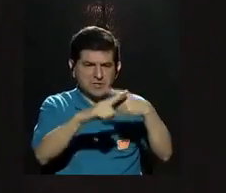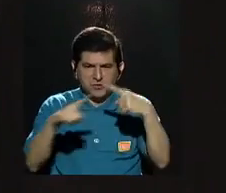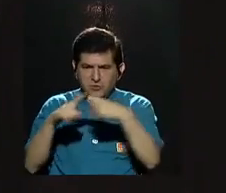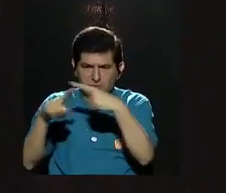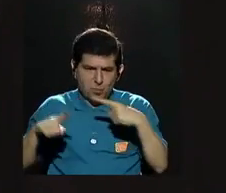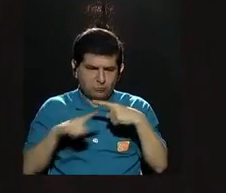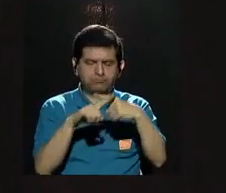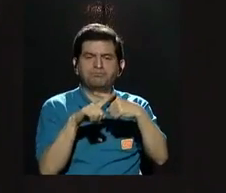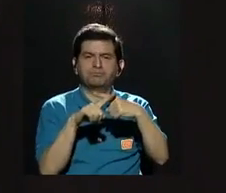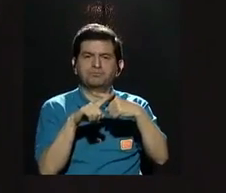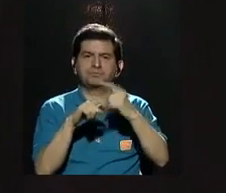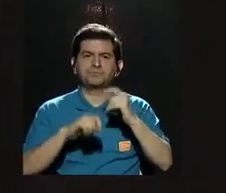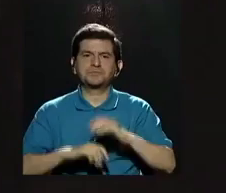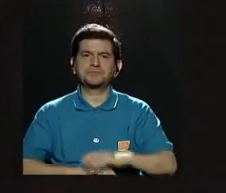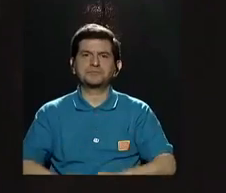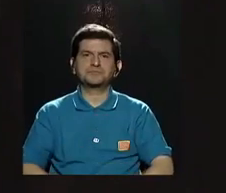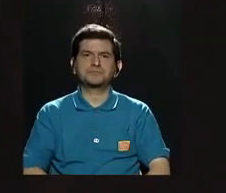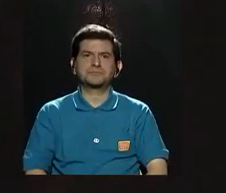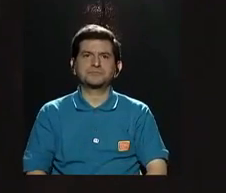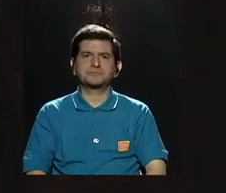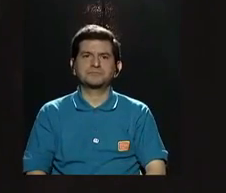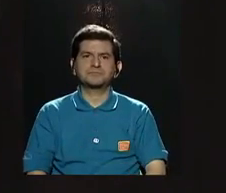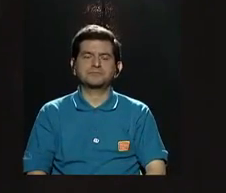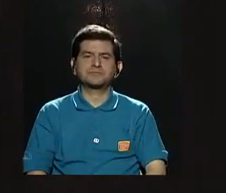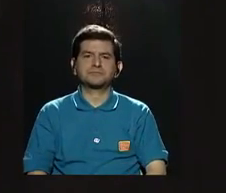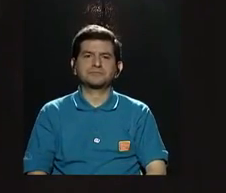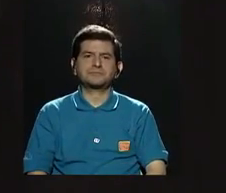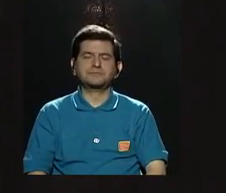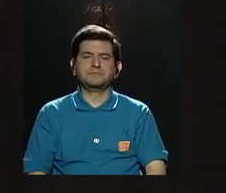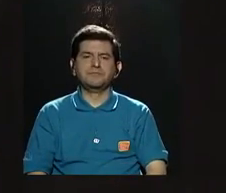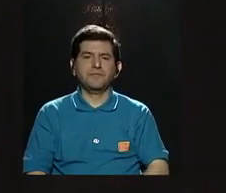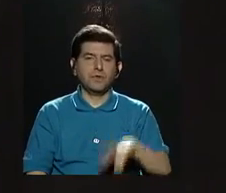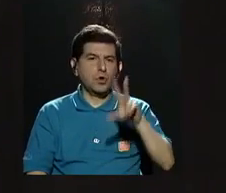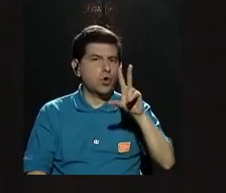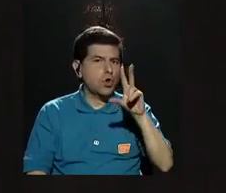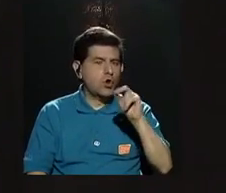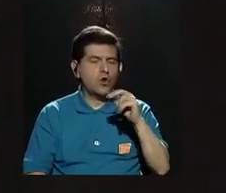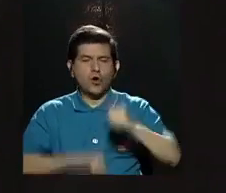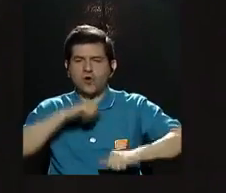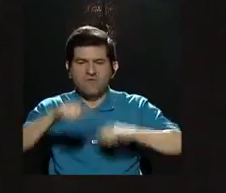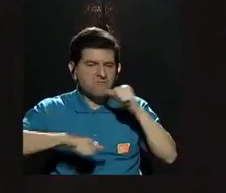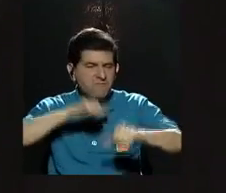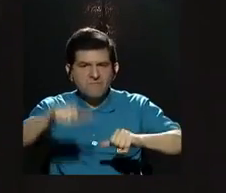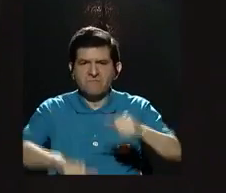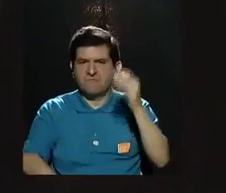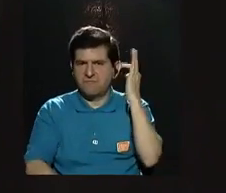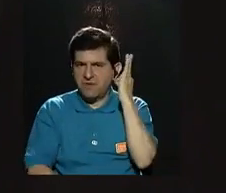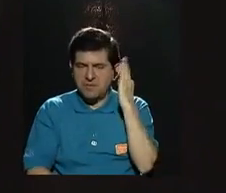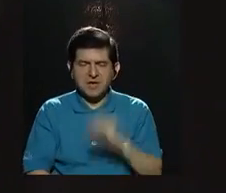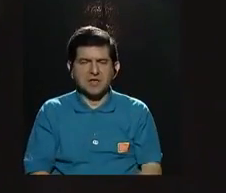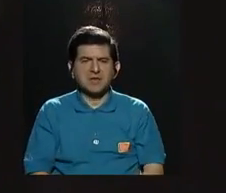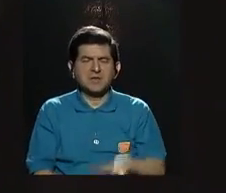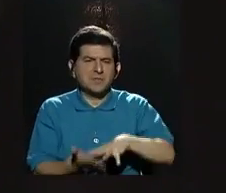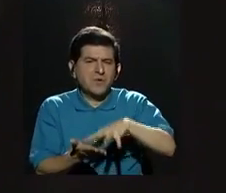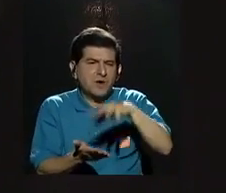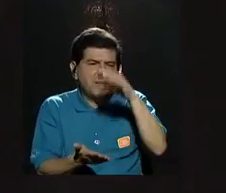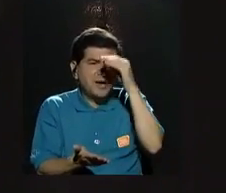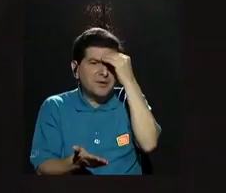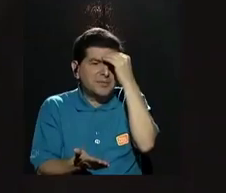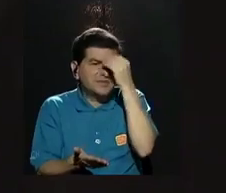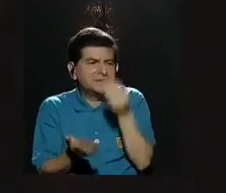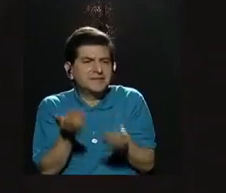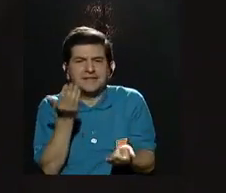It is not carceral feminism, a feminism that has learned to rely